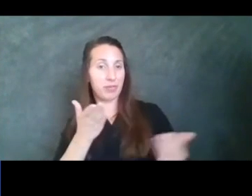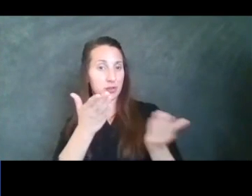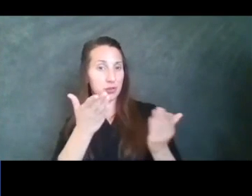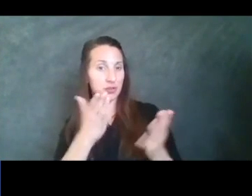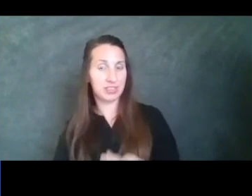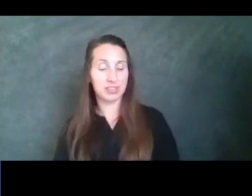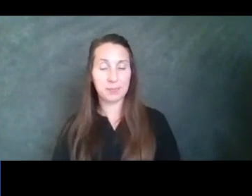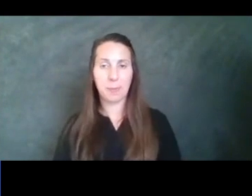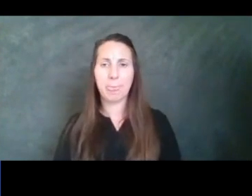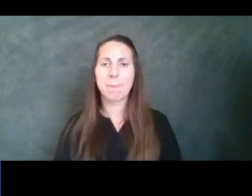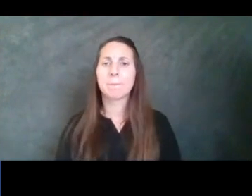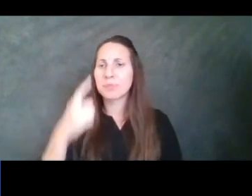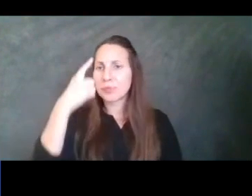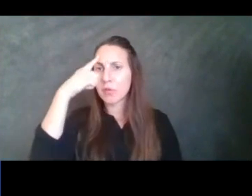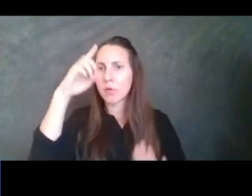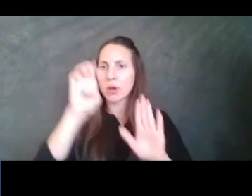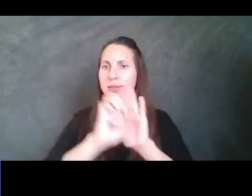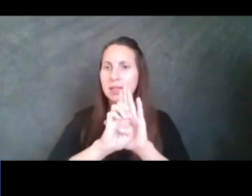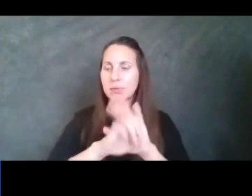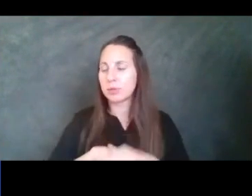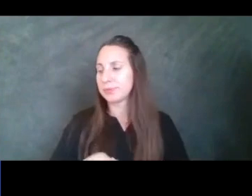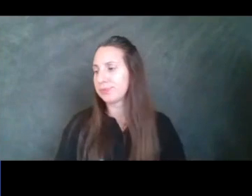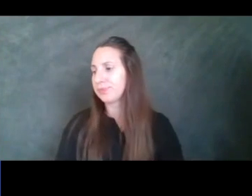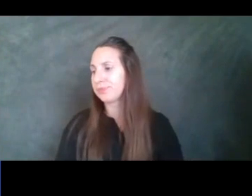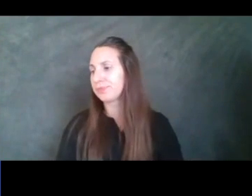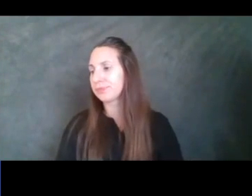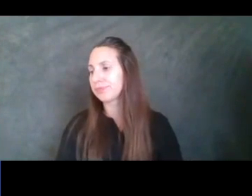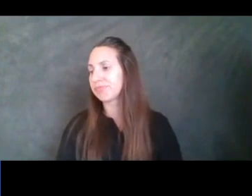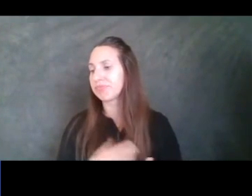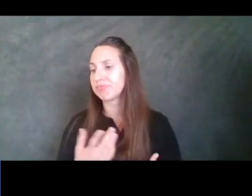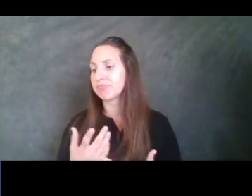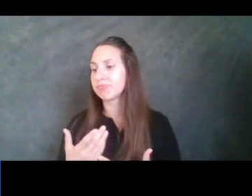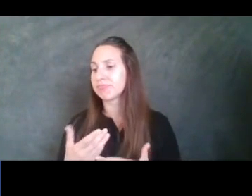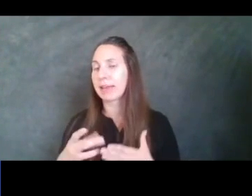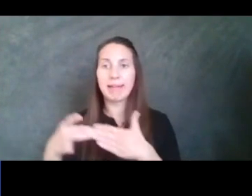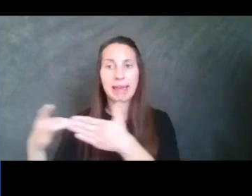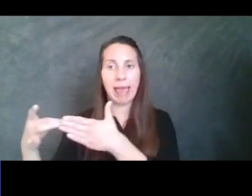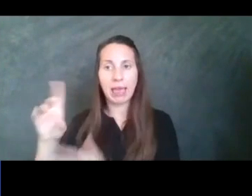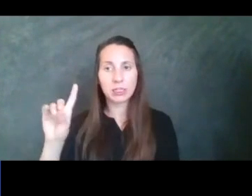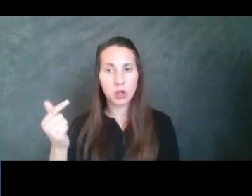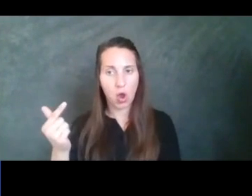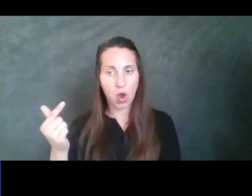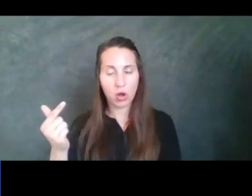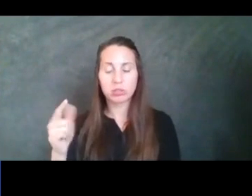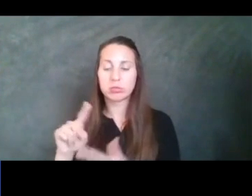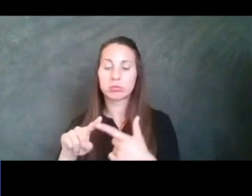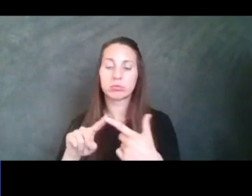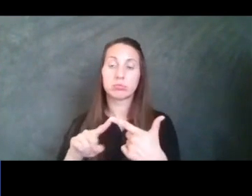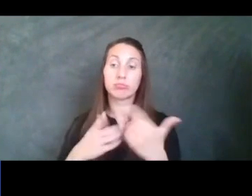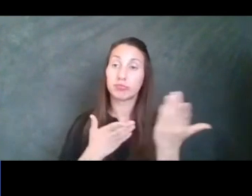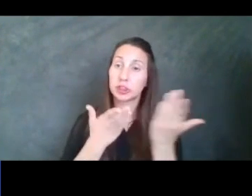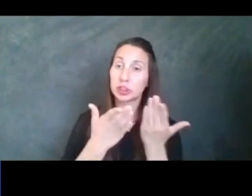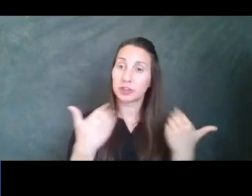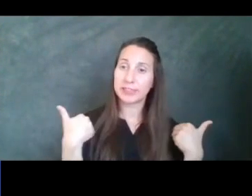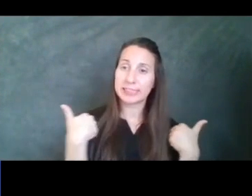Let me give you some examples. Having a guide dog, having a service animal